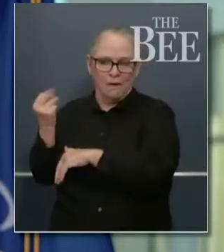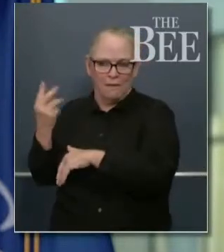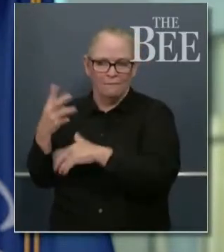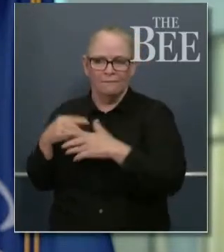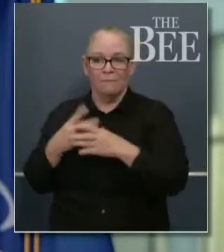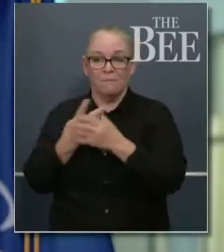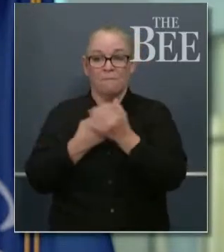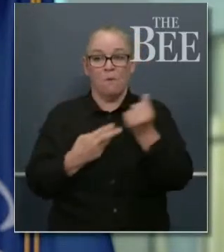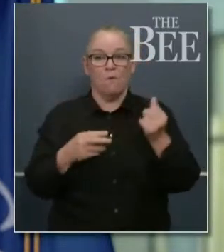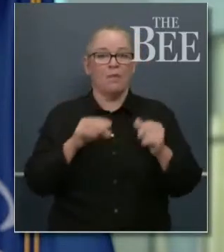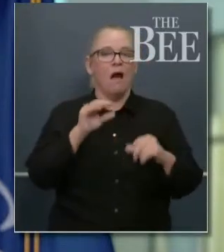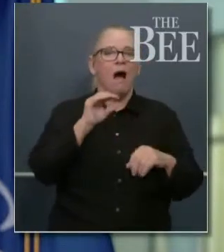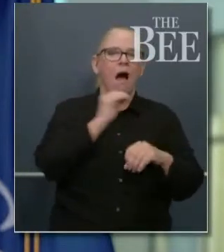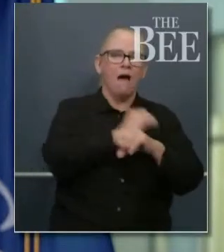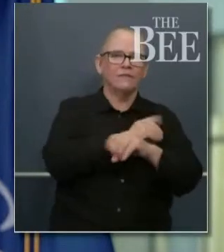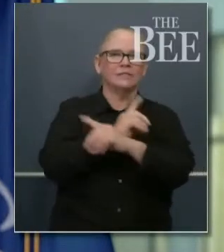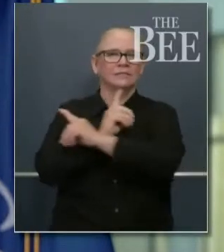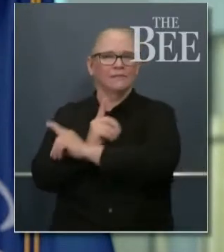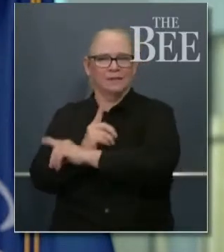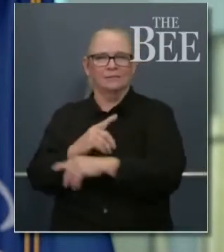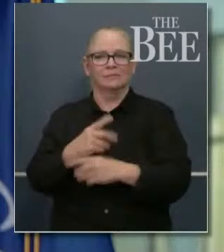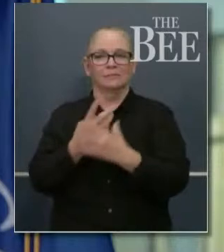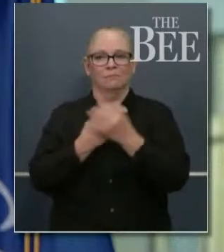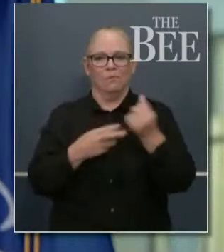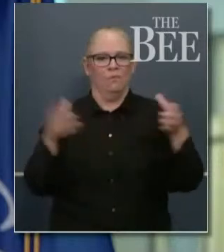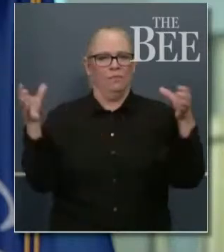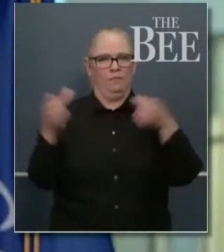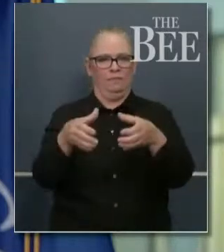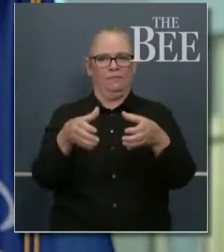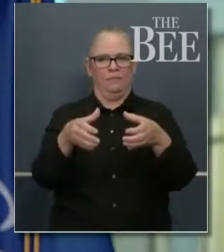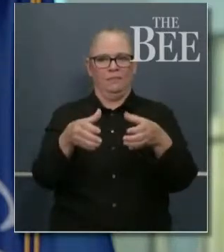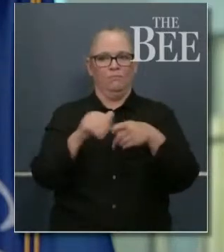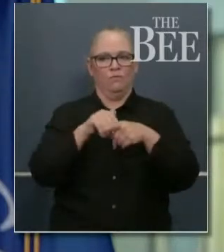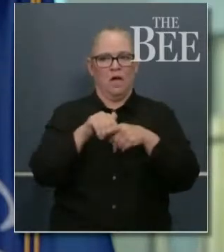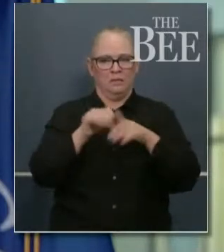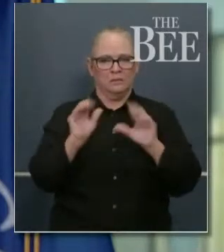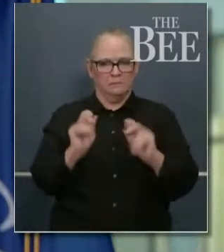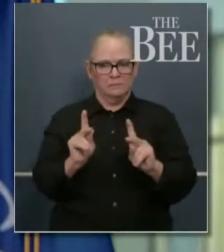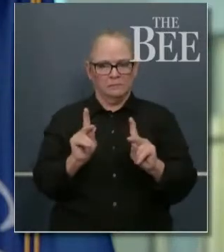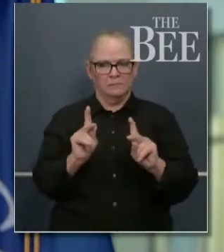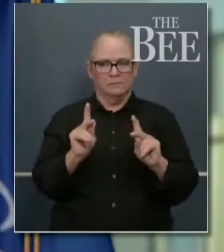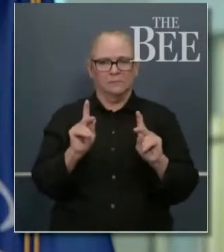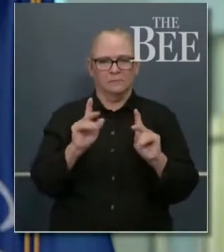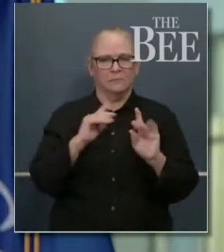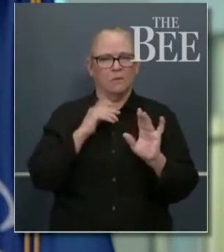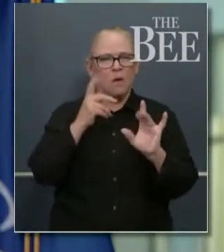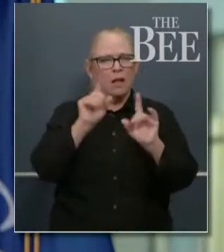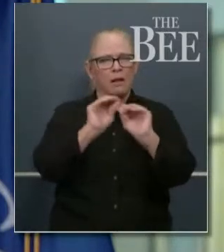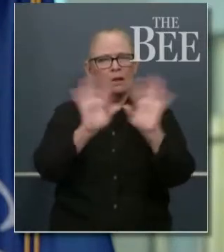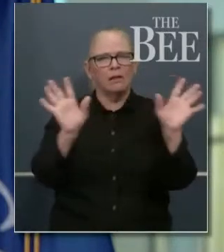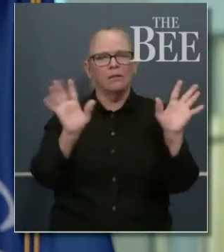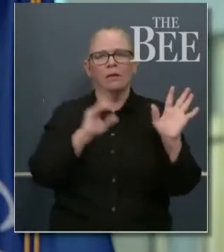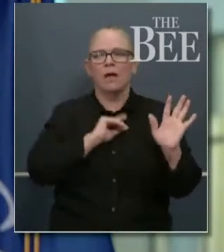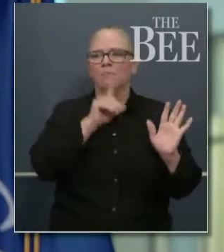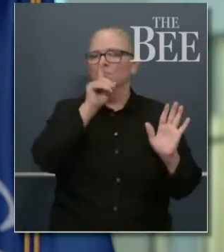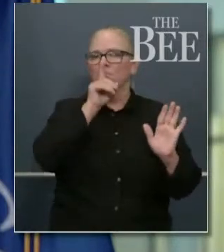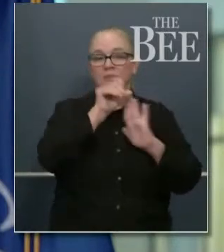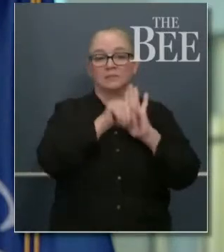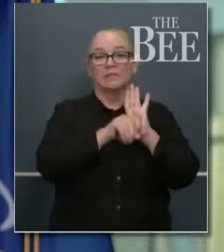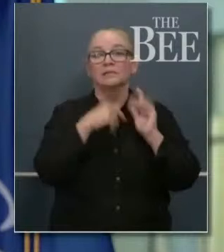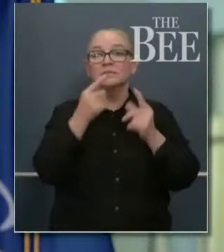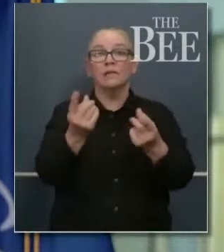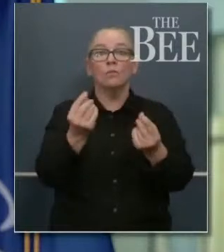to coordinate and practice and the like. And so I want to make this crystal clear. Nothing in the state guidelines deny the ability